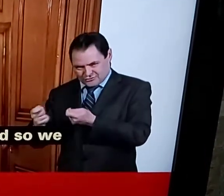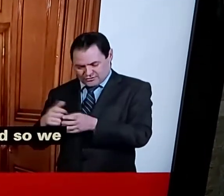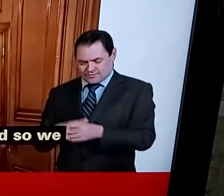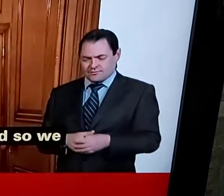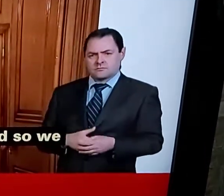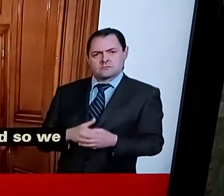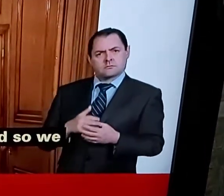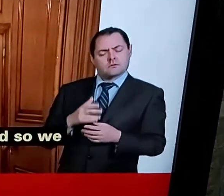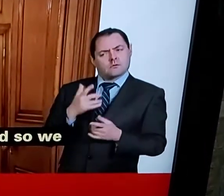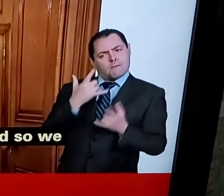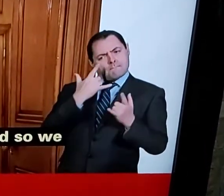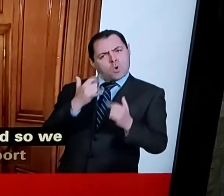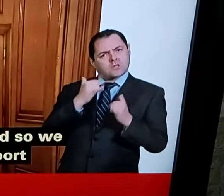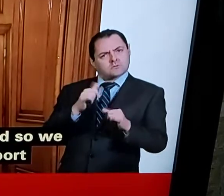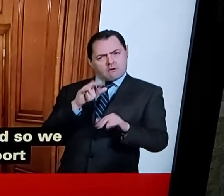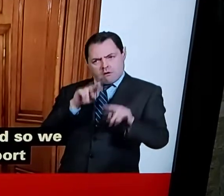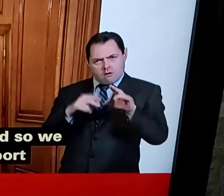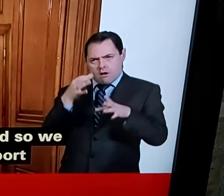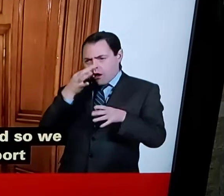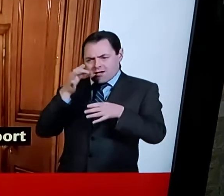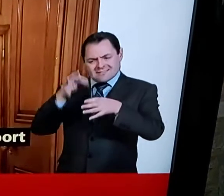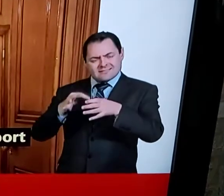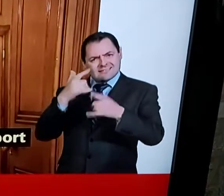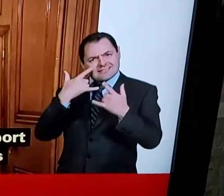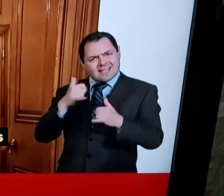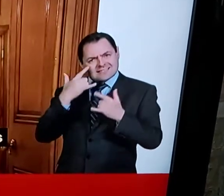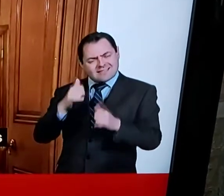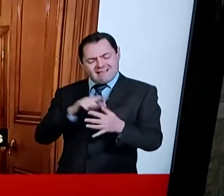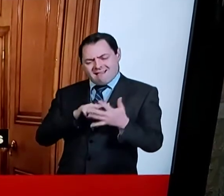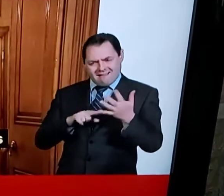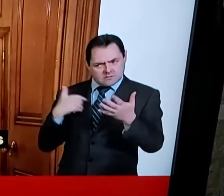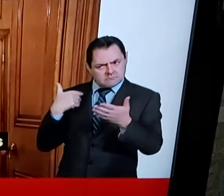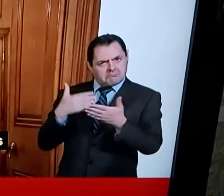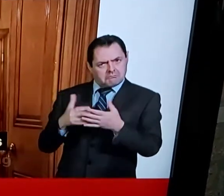ongoing monitoring and testing programme, that again, as of today,